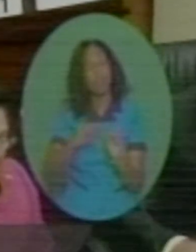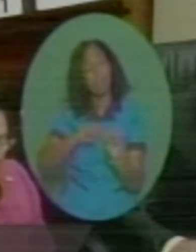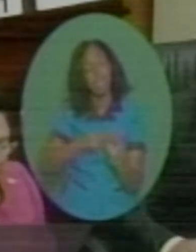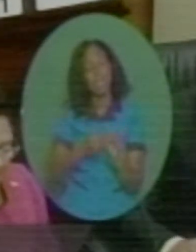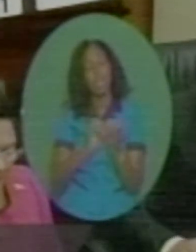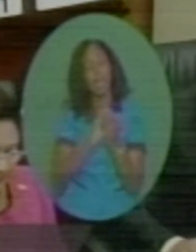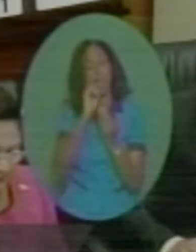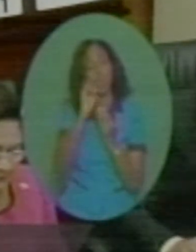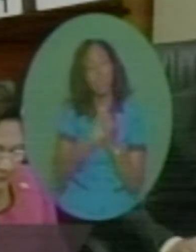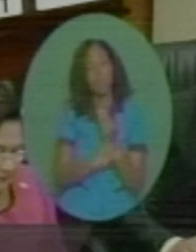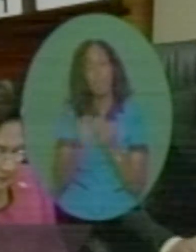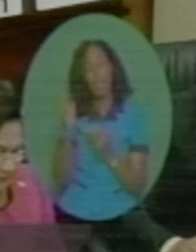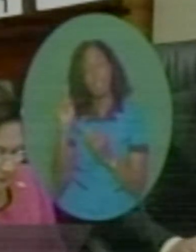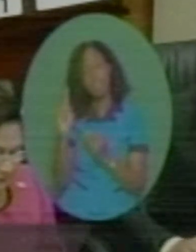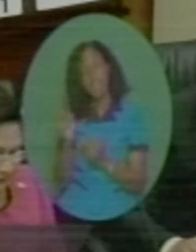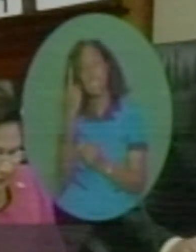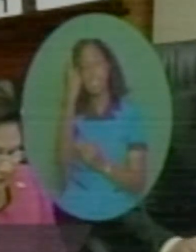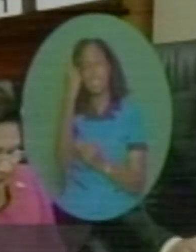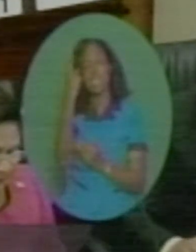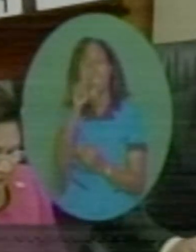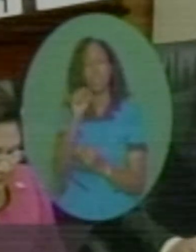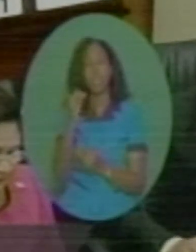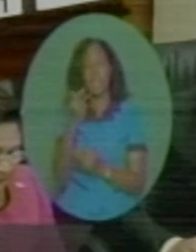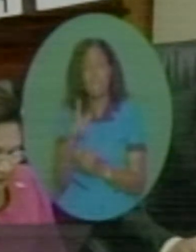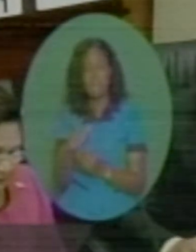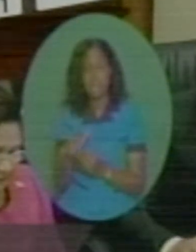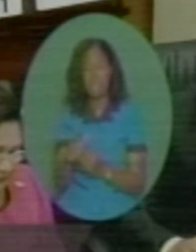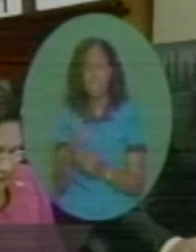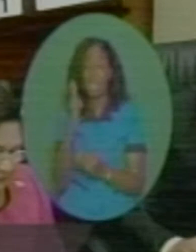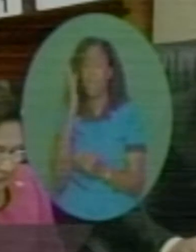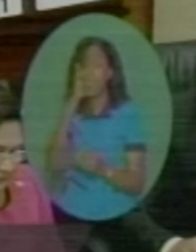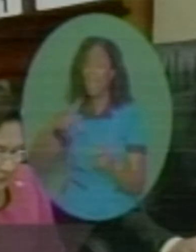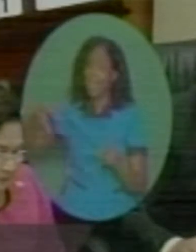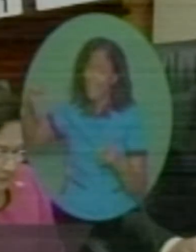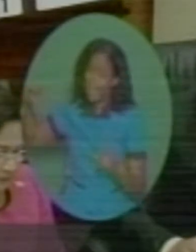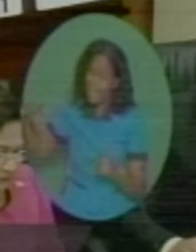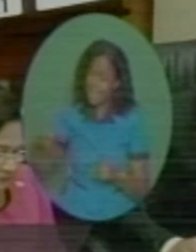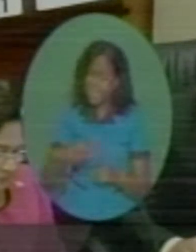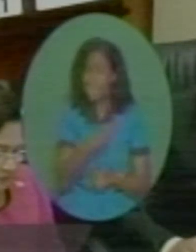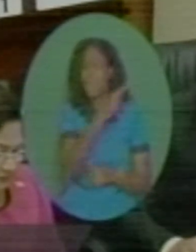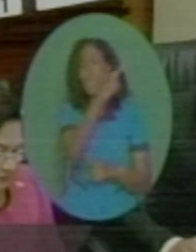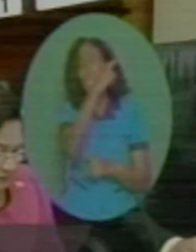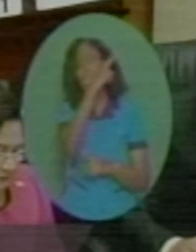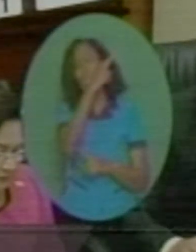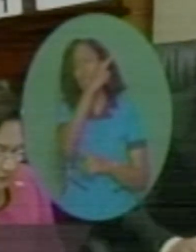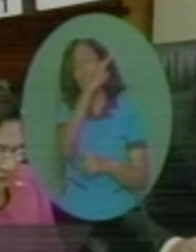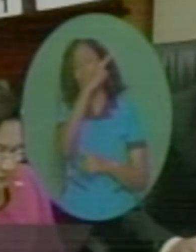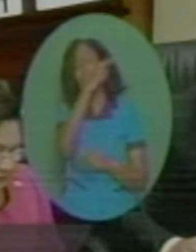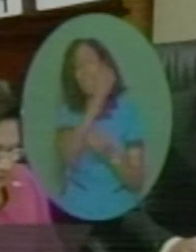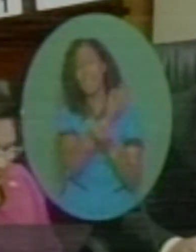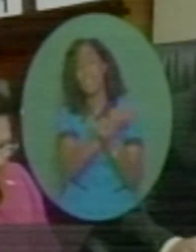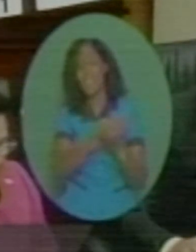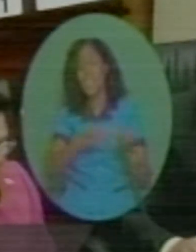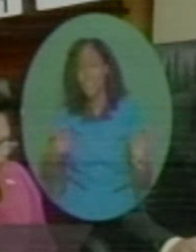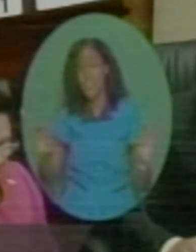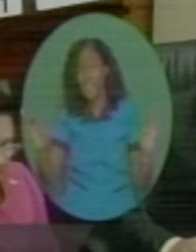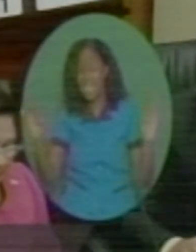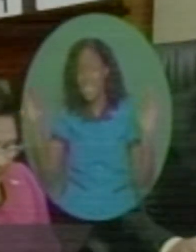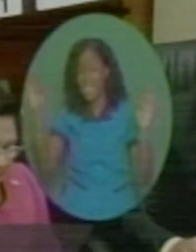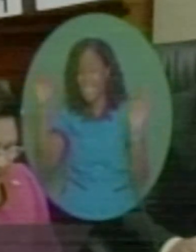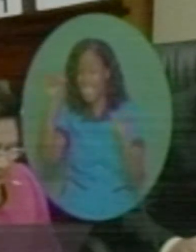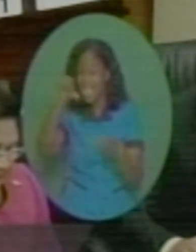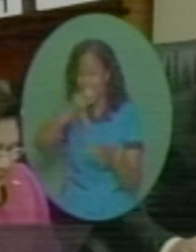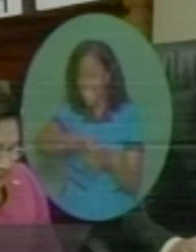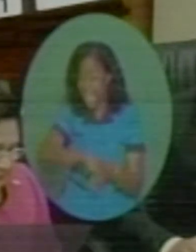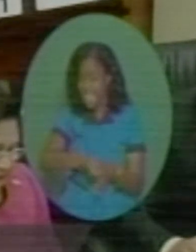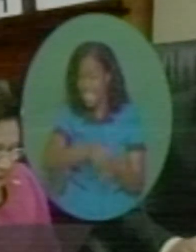1, 2013, I propose to discontinue the fuel subsidy which the airline currently enjoys. The subsidy for the Tobago Airlift will